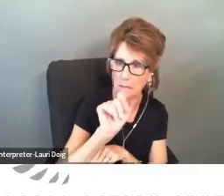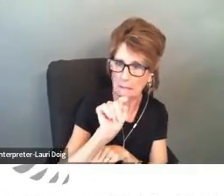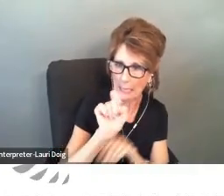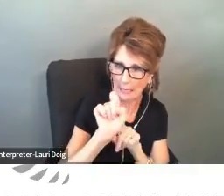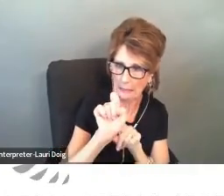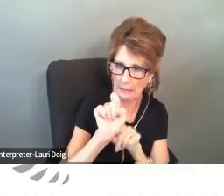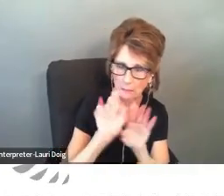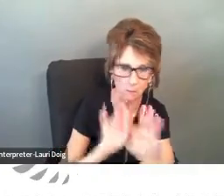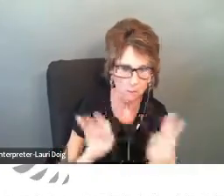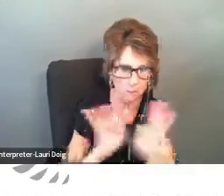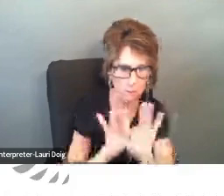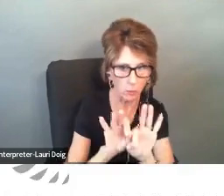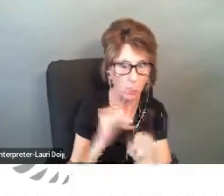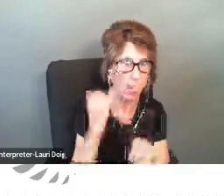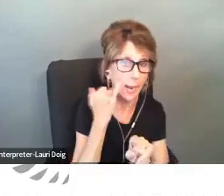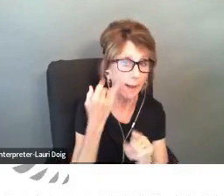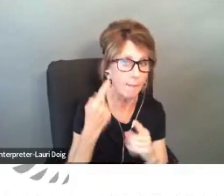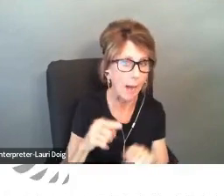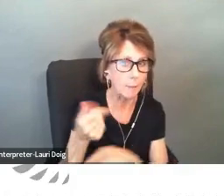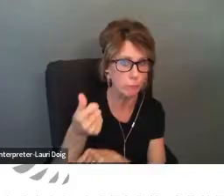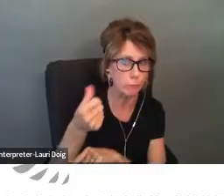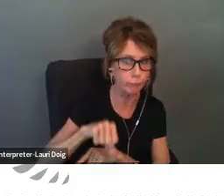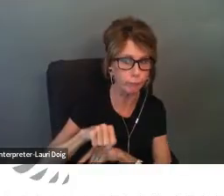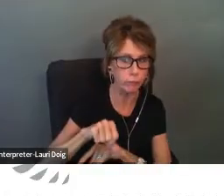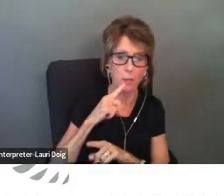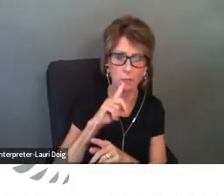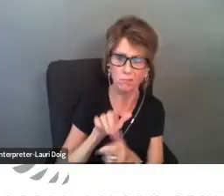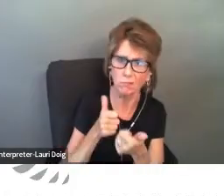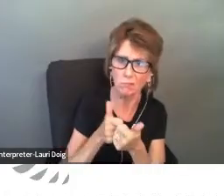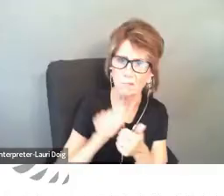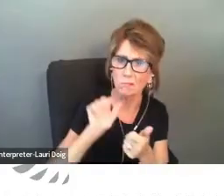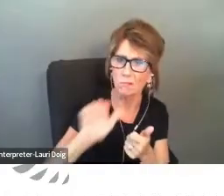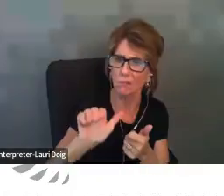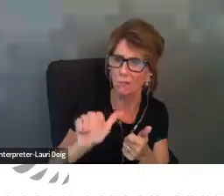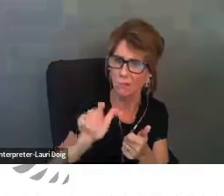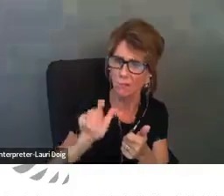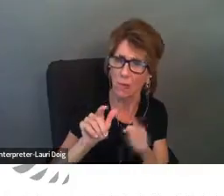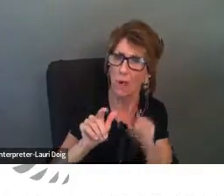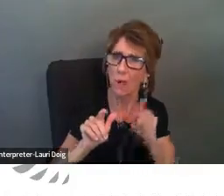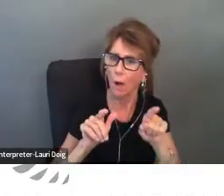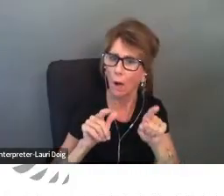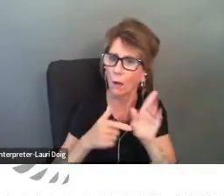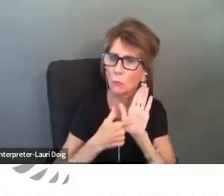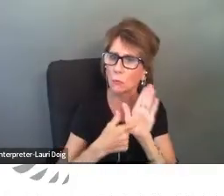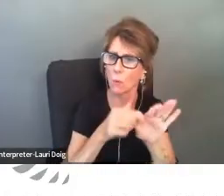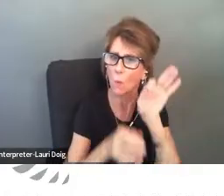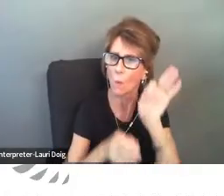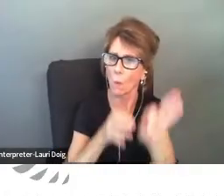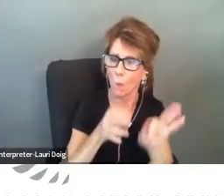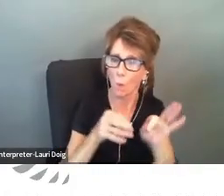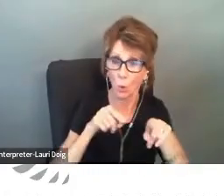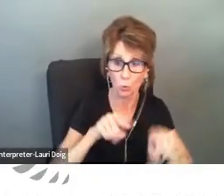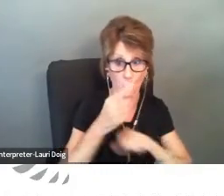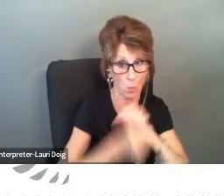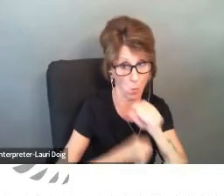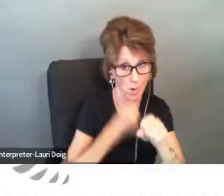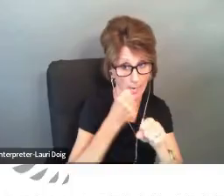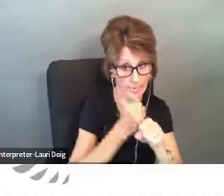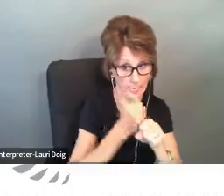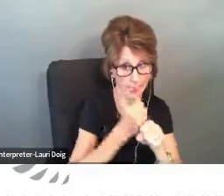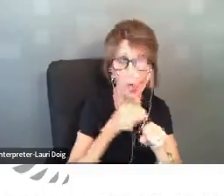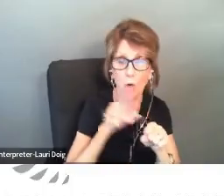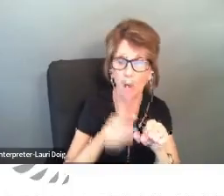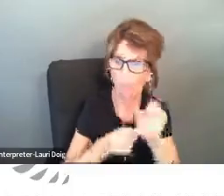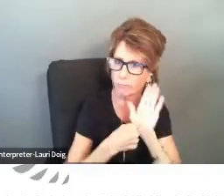be challenging the denial or breach of the duty to accommodate, that has to be done within a year. And